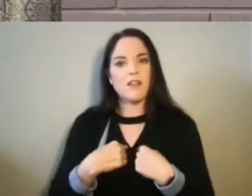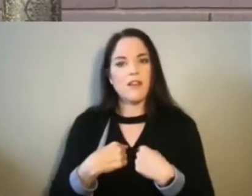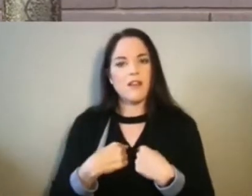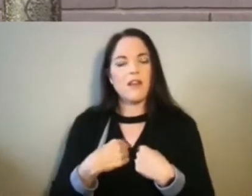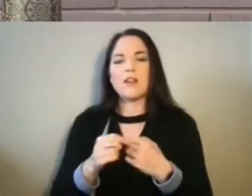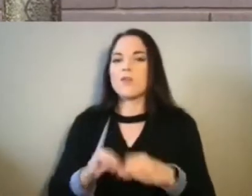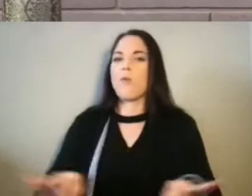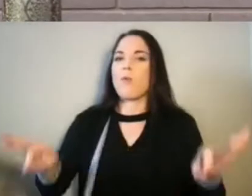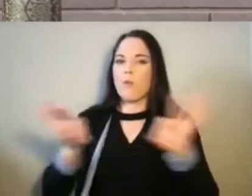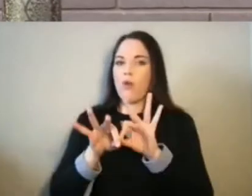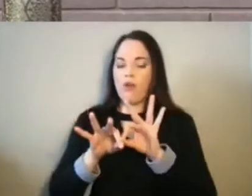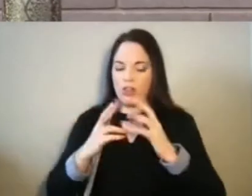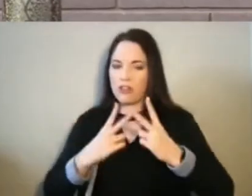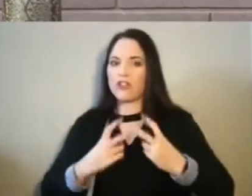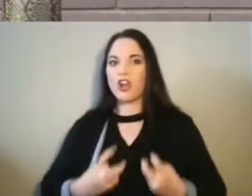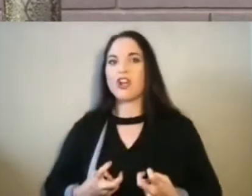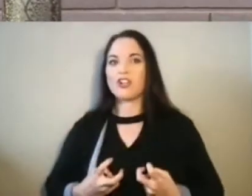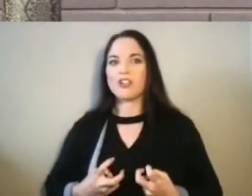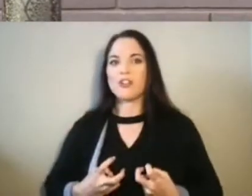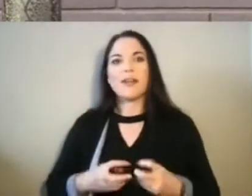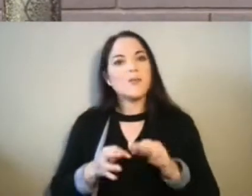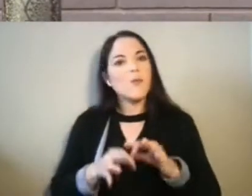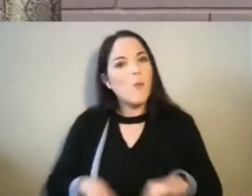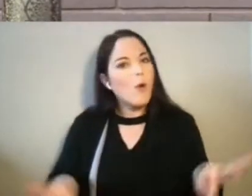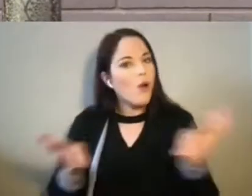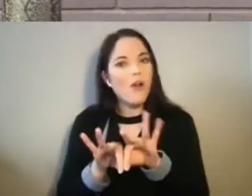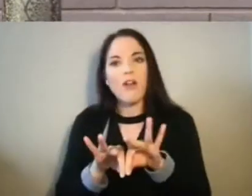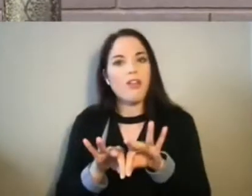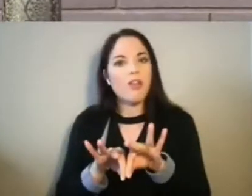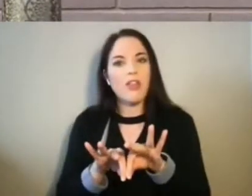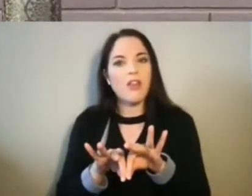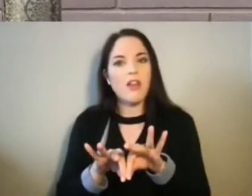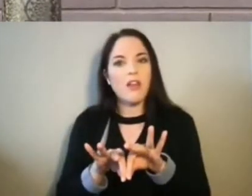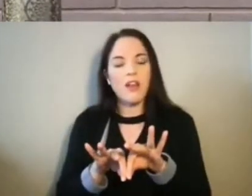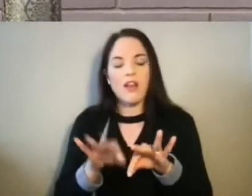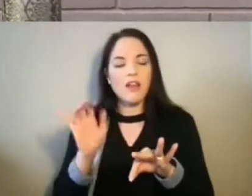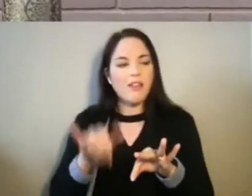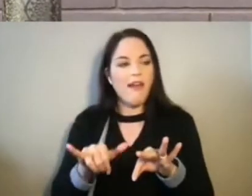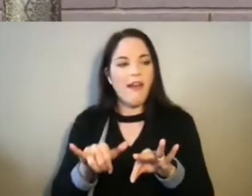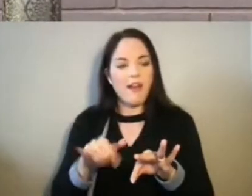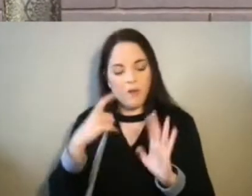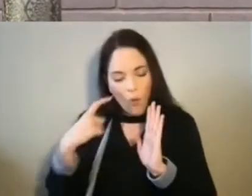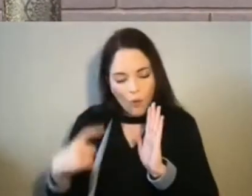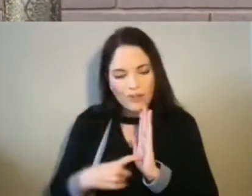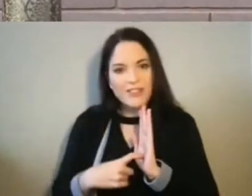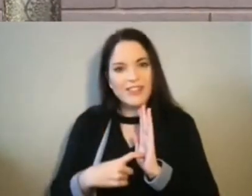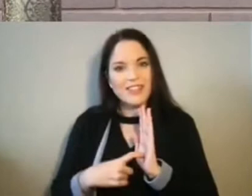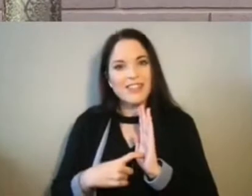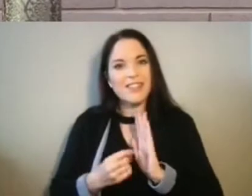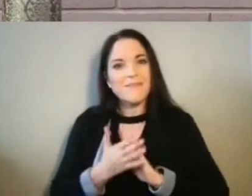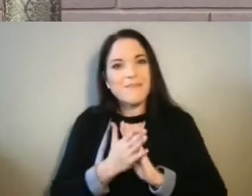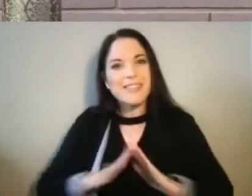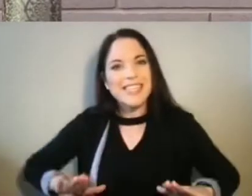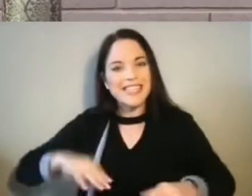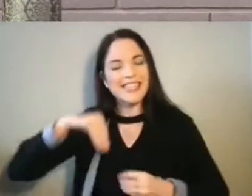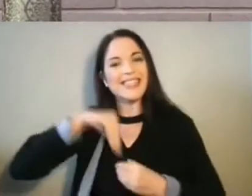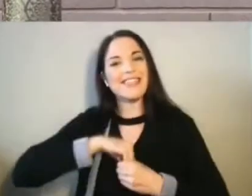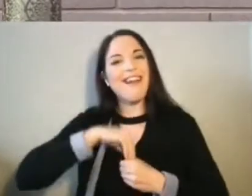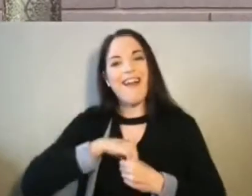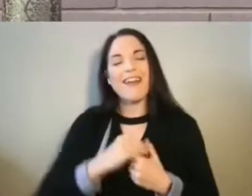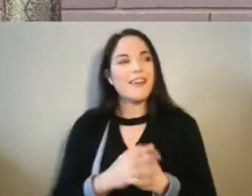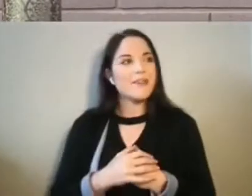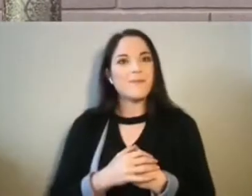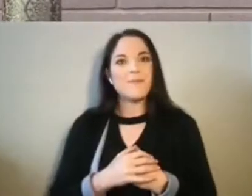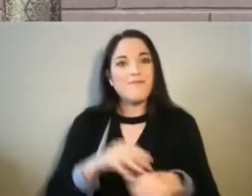all times and holds true even during the most difficult circumstances. The